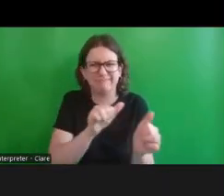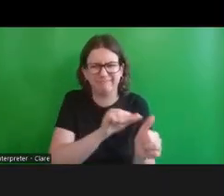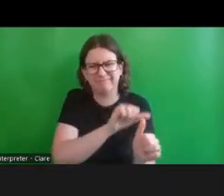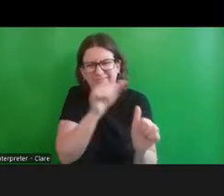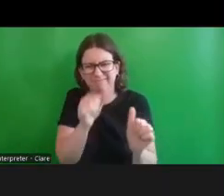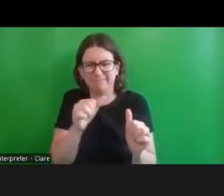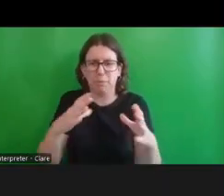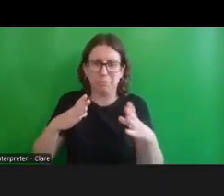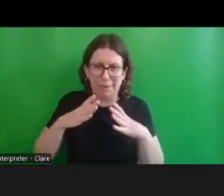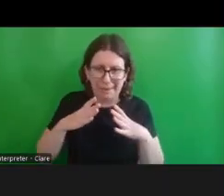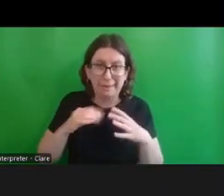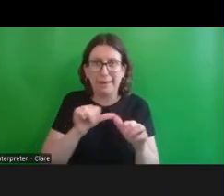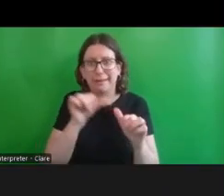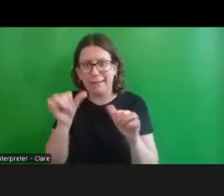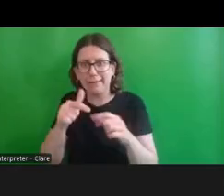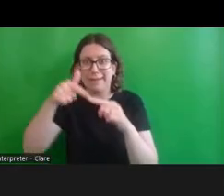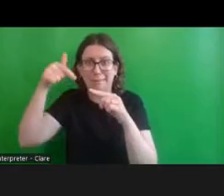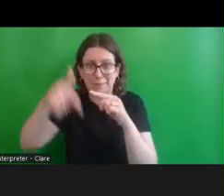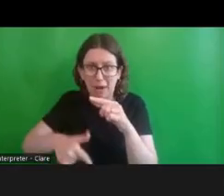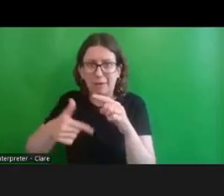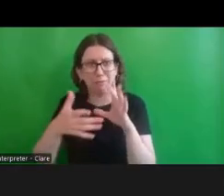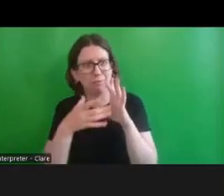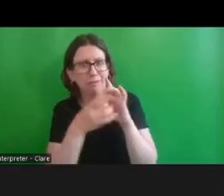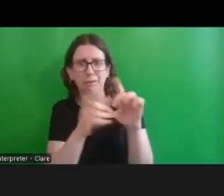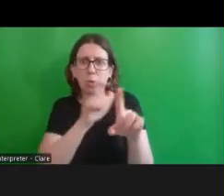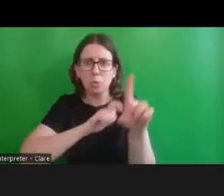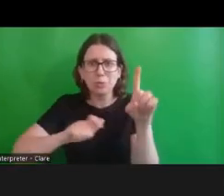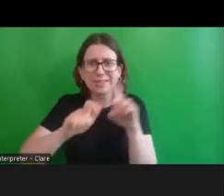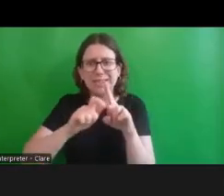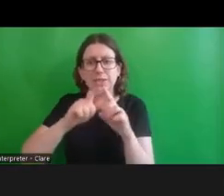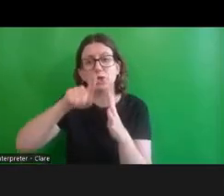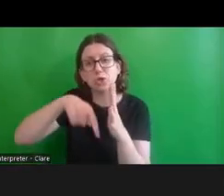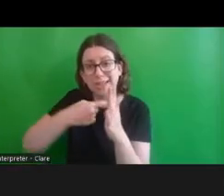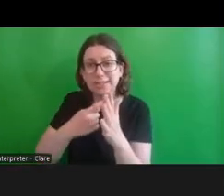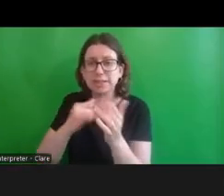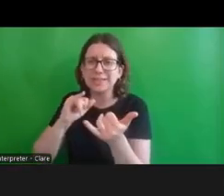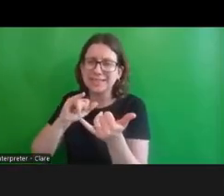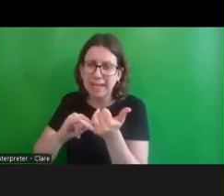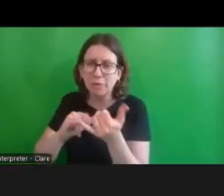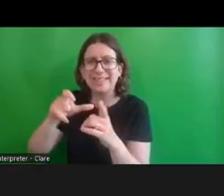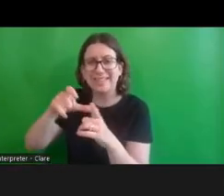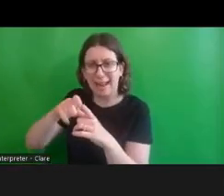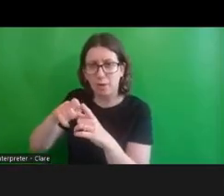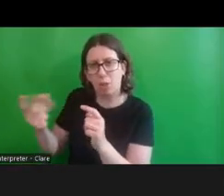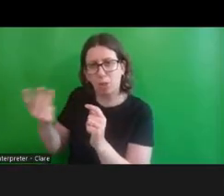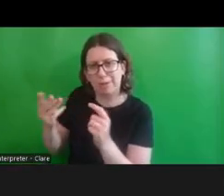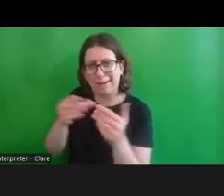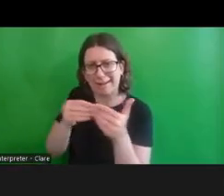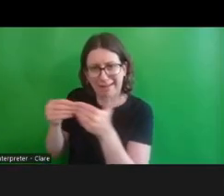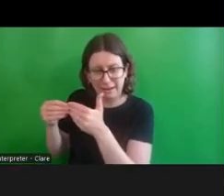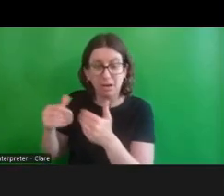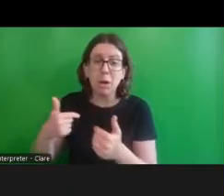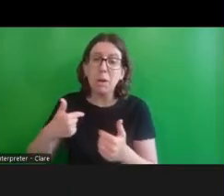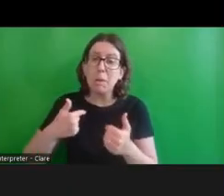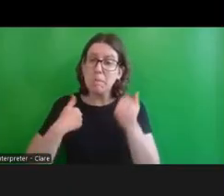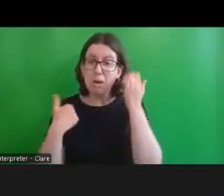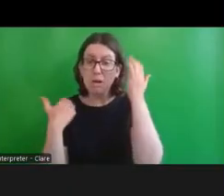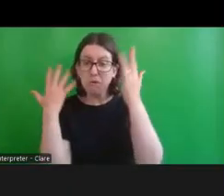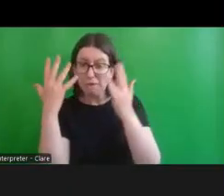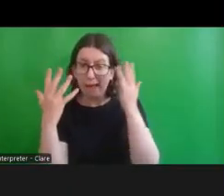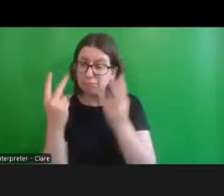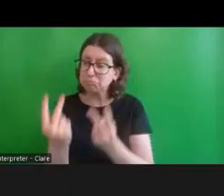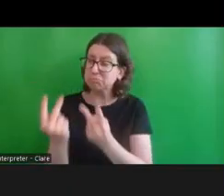to have a deep dive of our work in communities led by Jason, Sarah and Daniel. I'll reflect on some of the progress to date